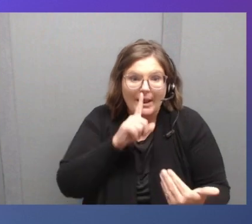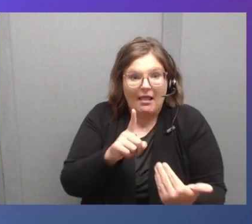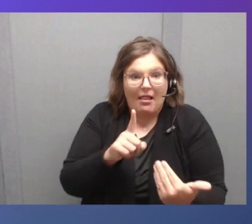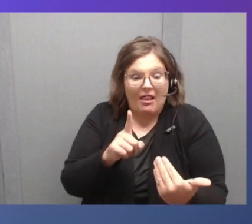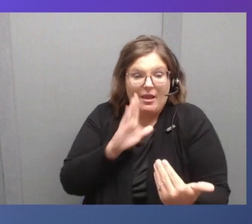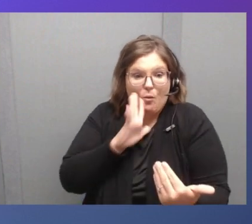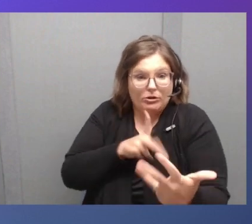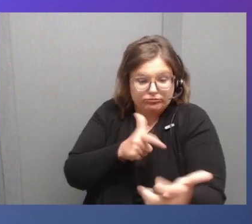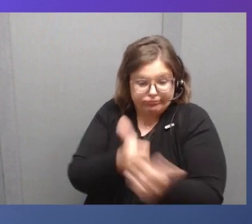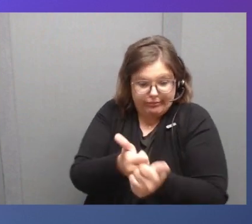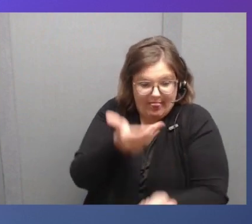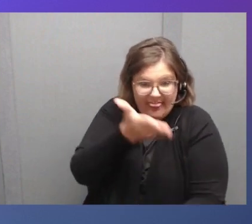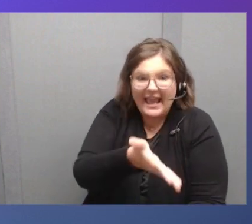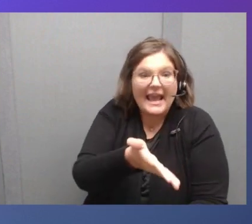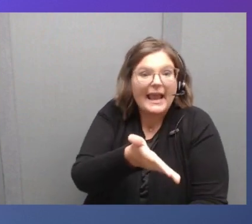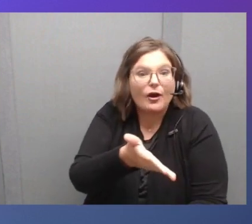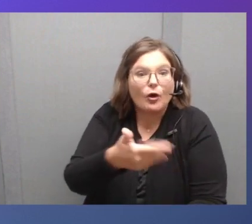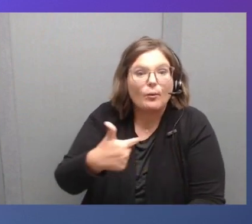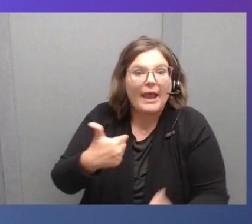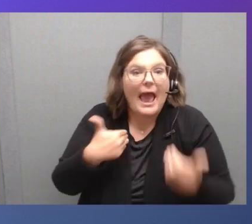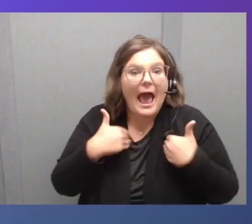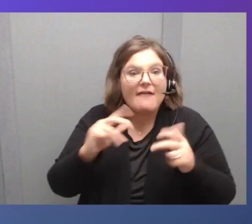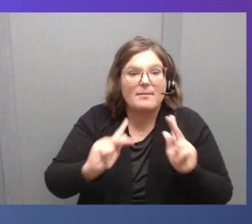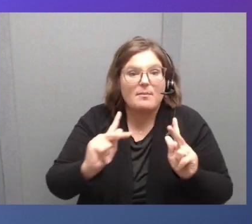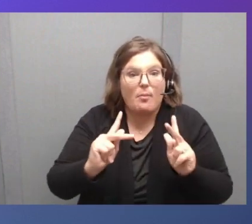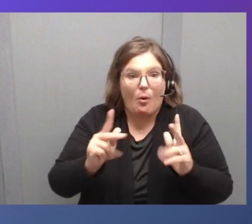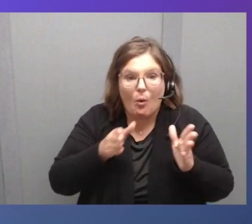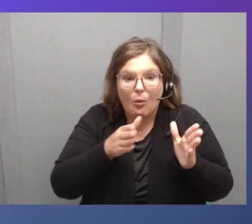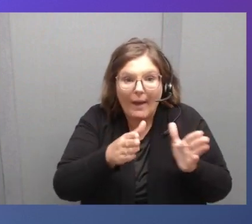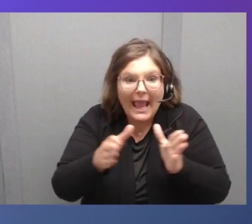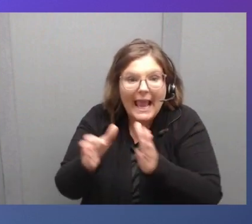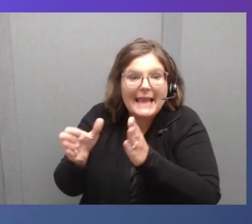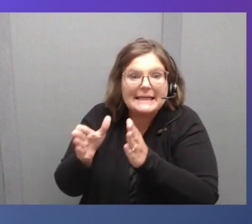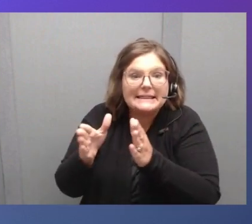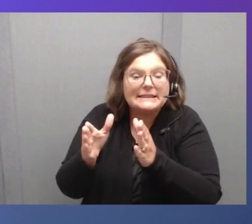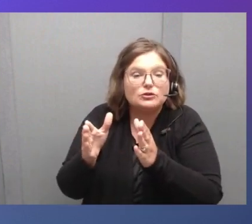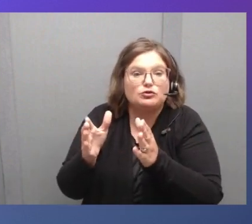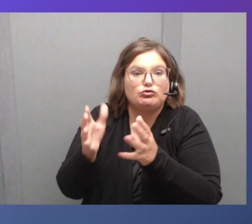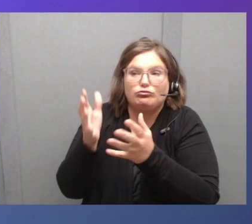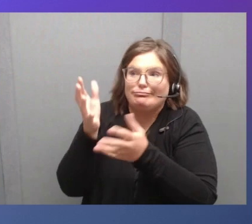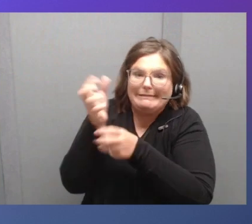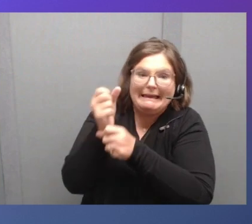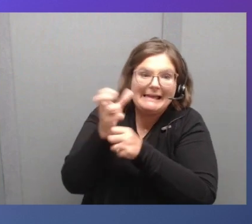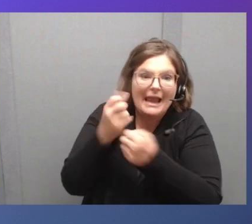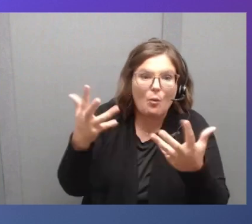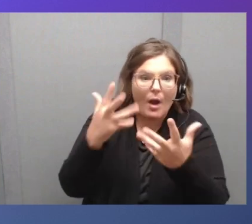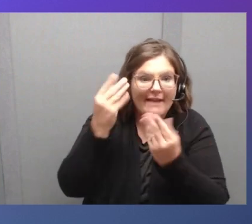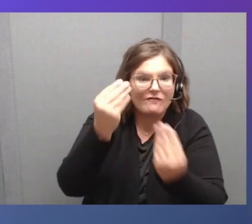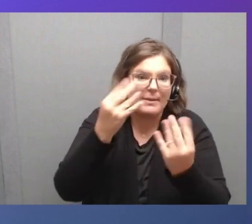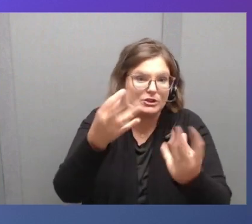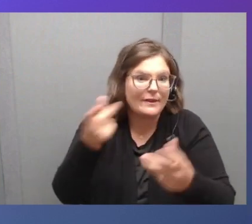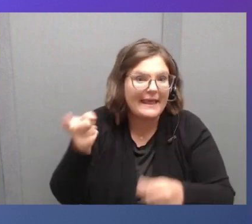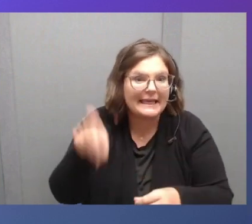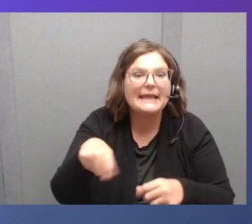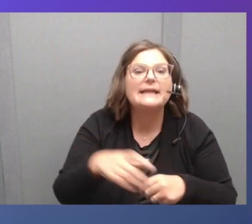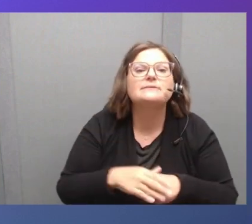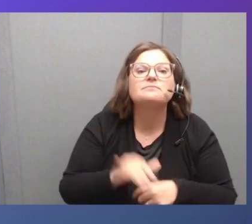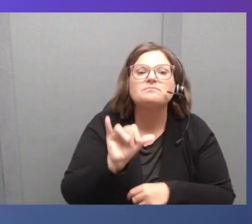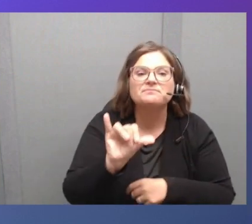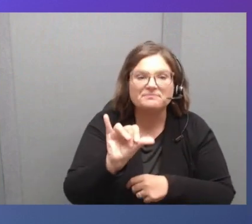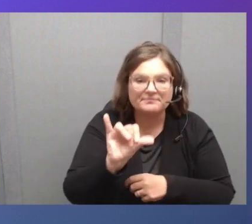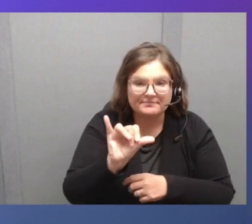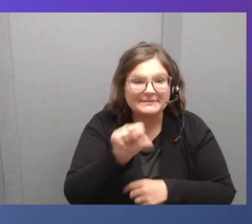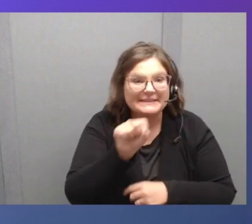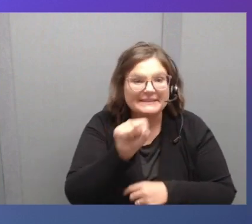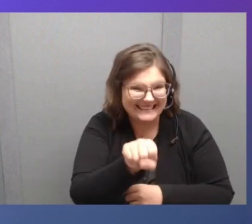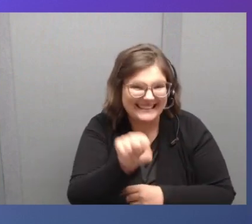providing people ways to stream that and only get the bits that are relevant, so I don't have to stay there parked for an hour before I get going. That's exactly what OEMs are starting to look at